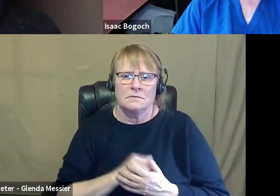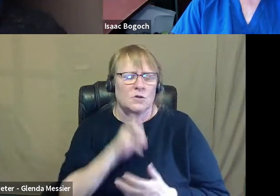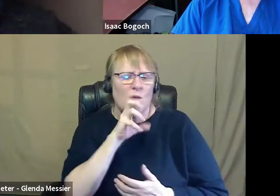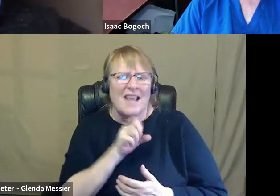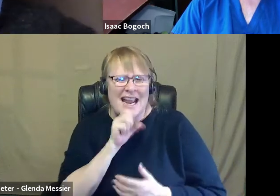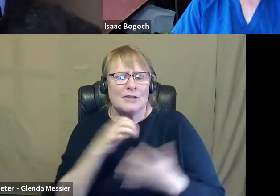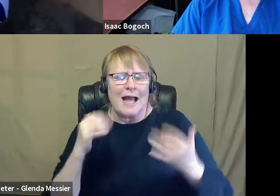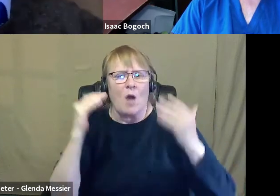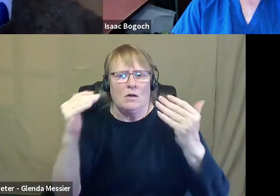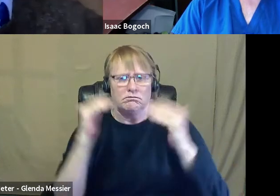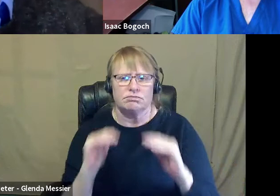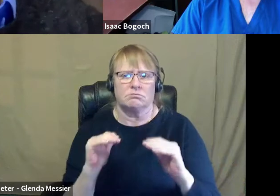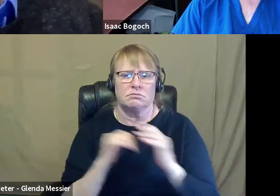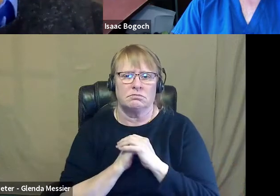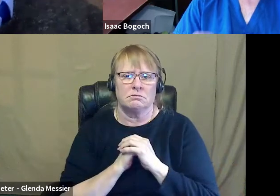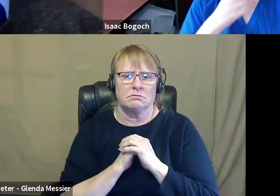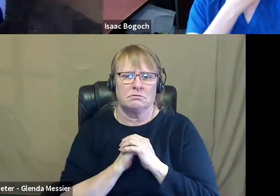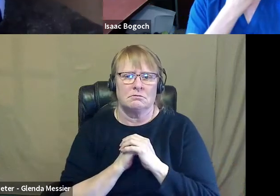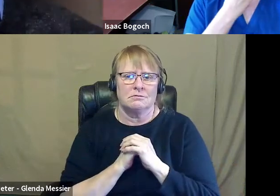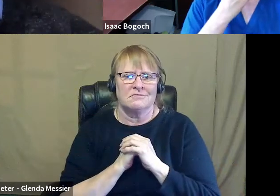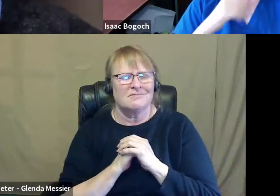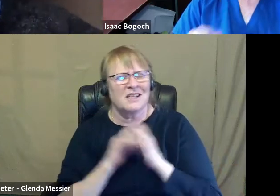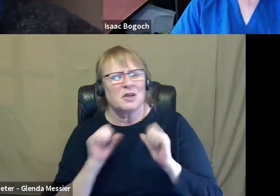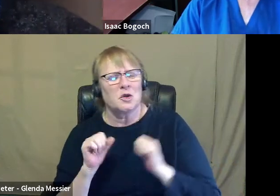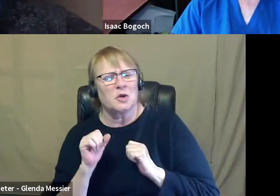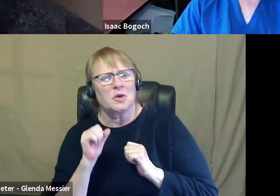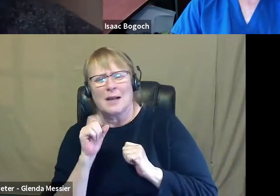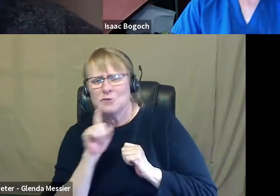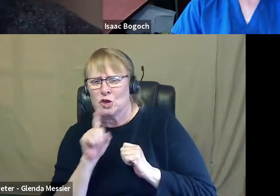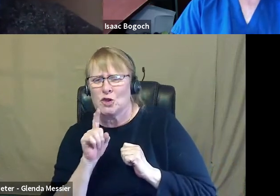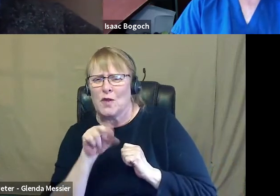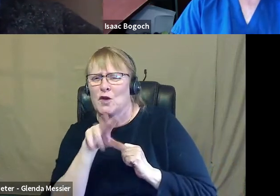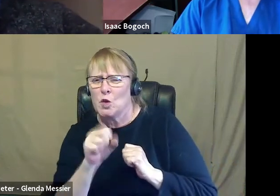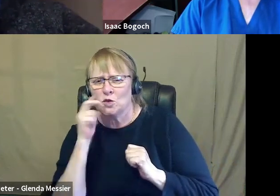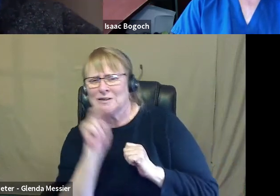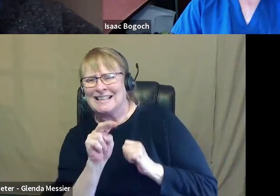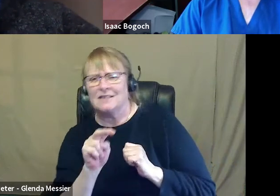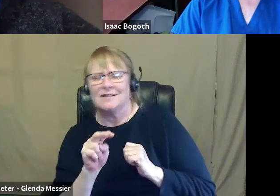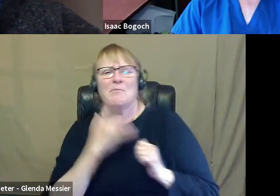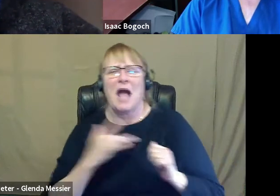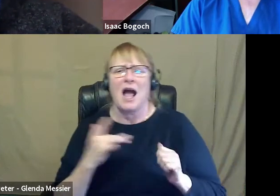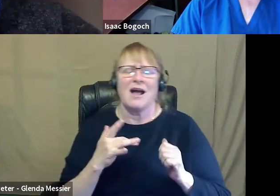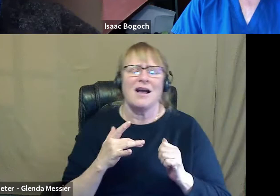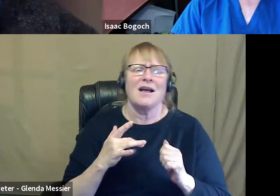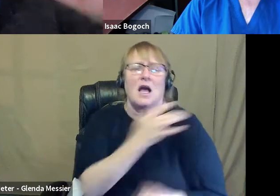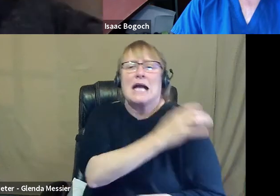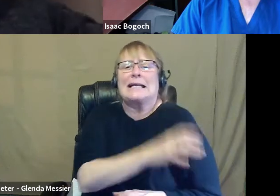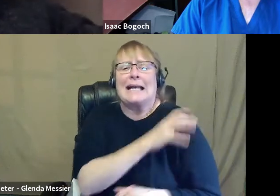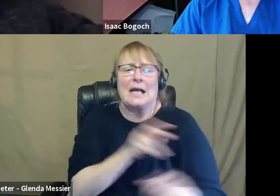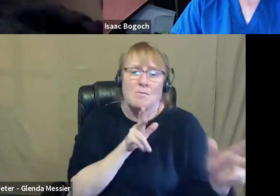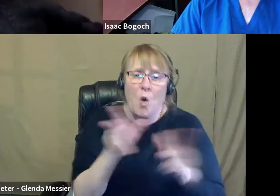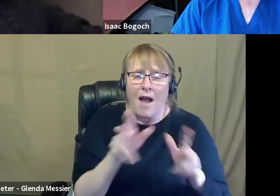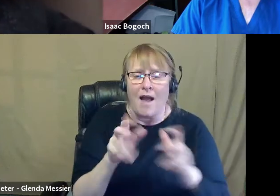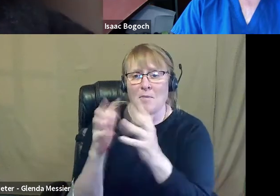is lower. And then we're seeing, and you've probably seen some of these pictures in the news of these mobile pop-up clinics, right? Some with just